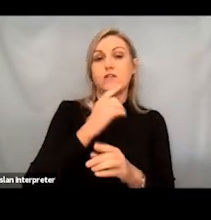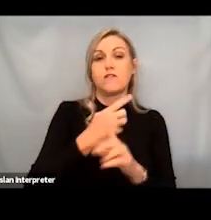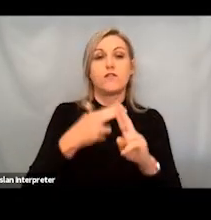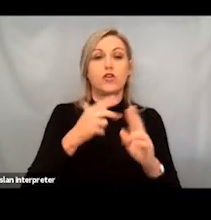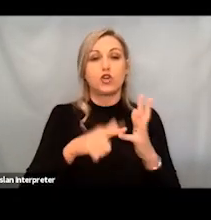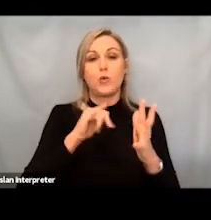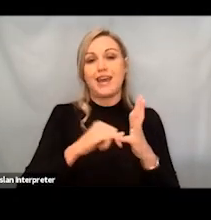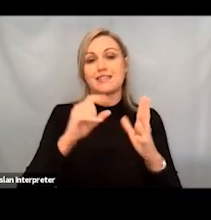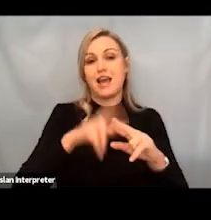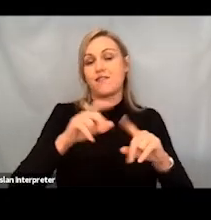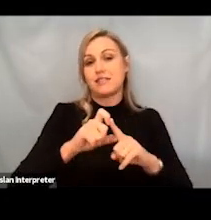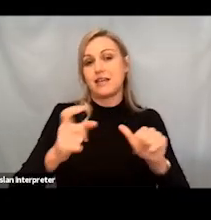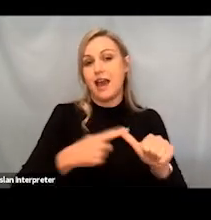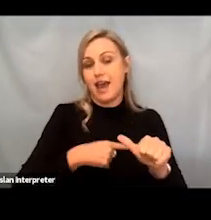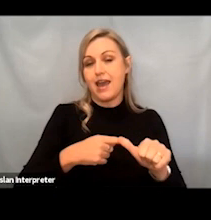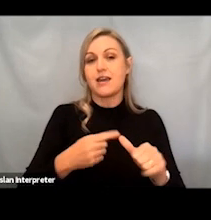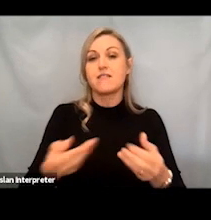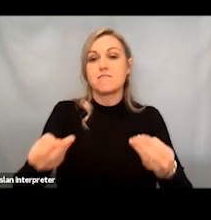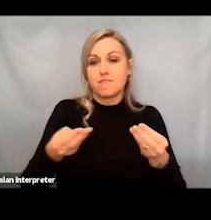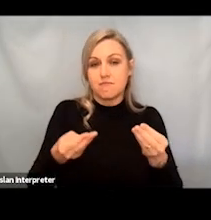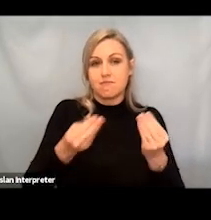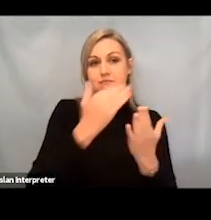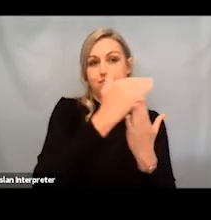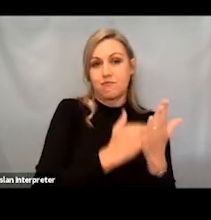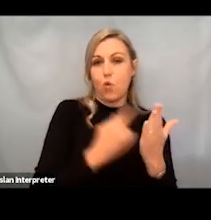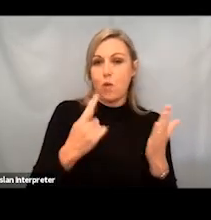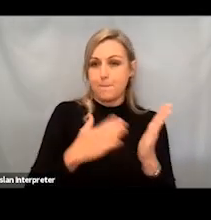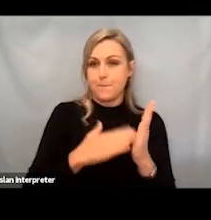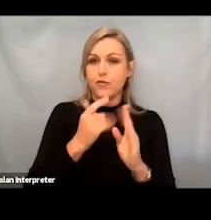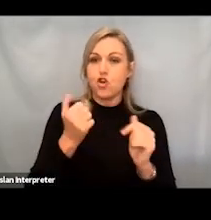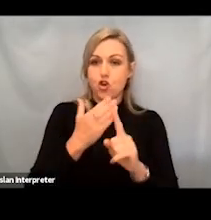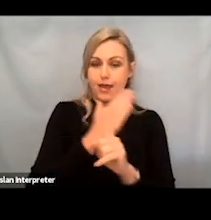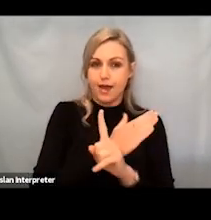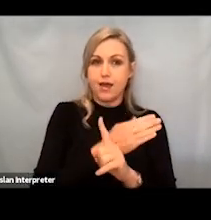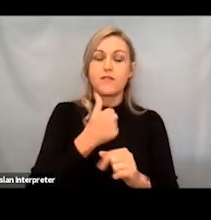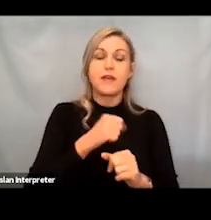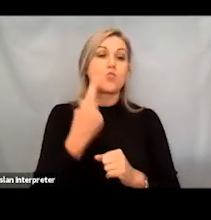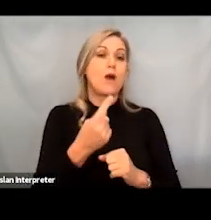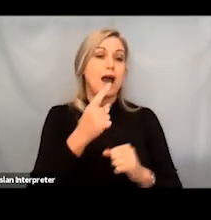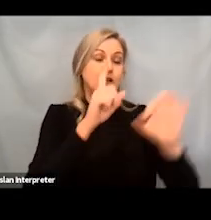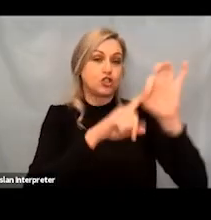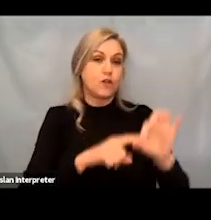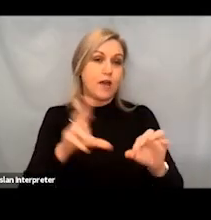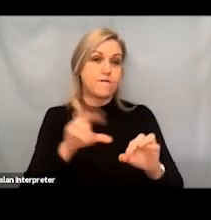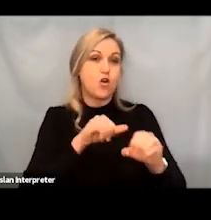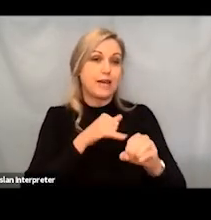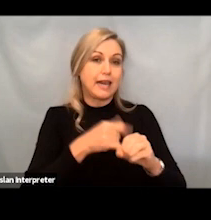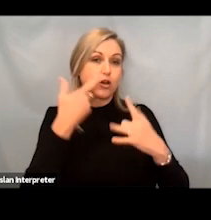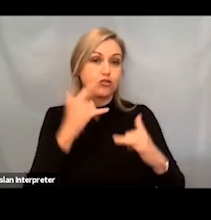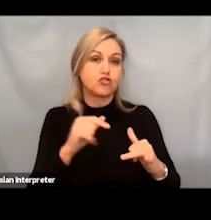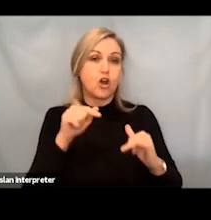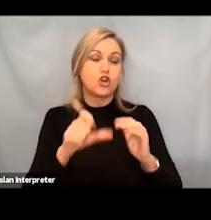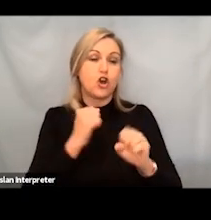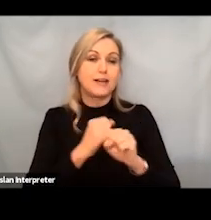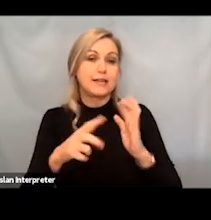FDA guidance released a month earlier. And according to one survey of clinicaltrials.gov